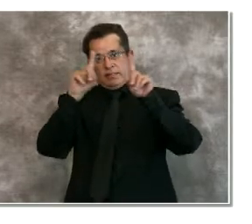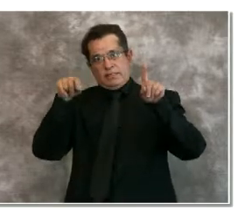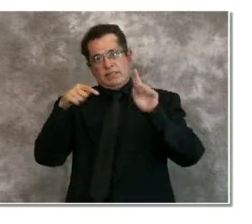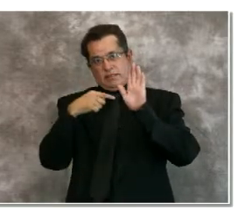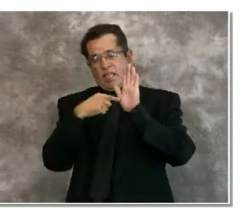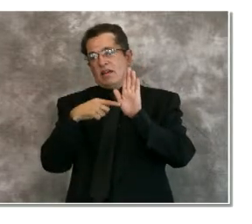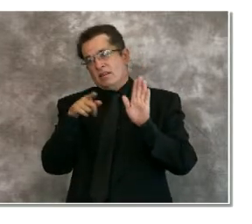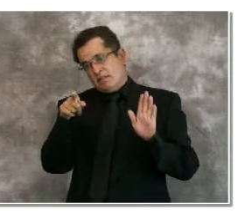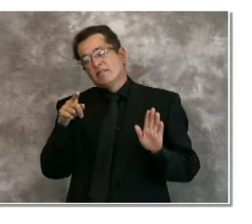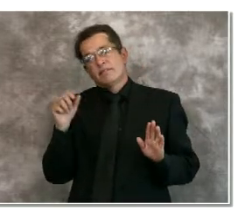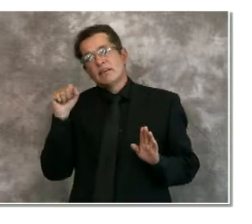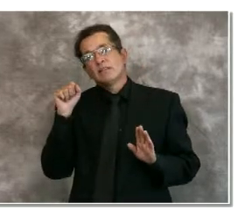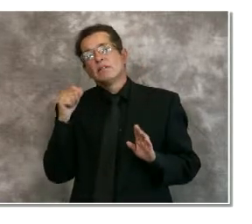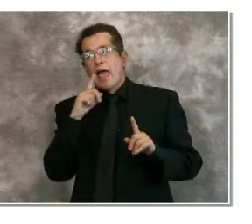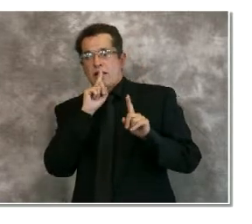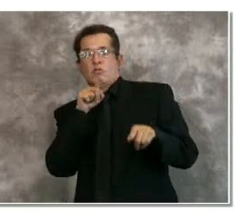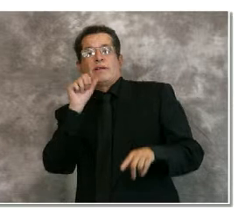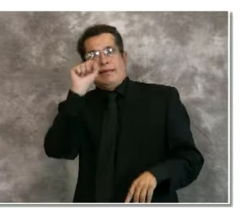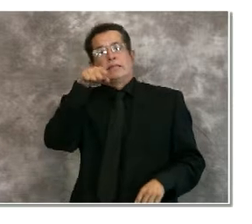your question. The answer is yes.